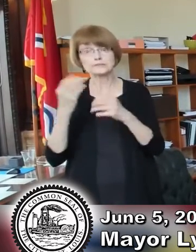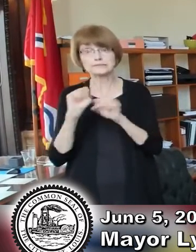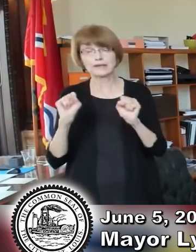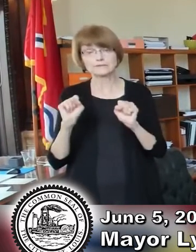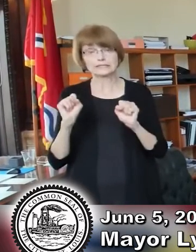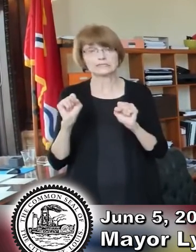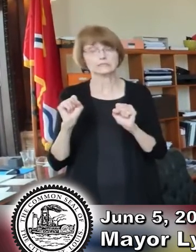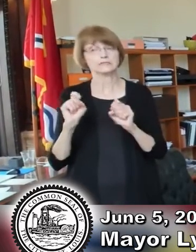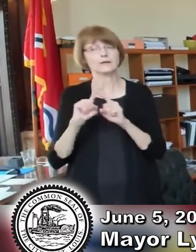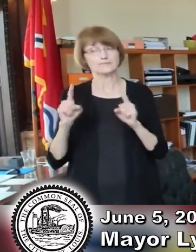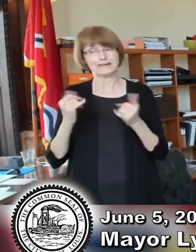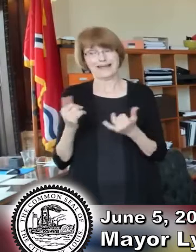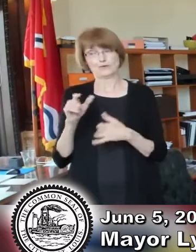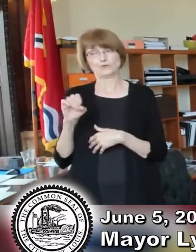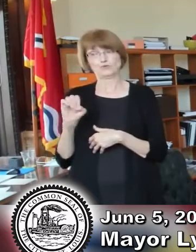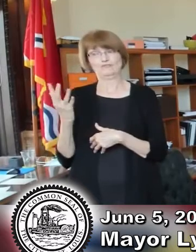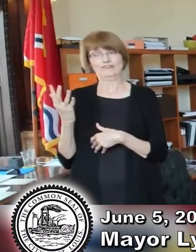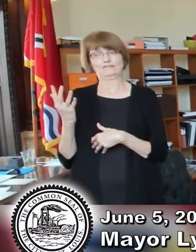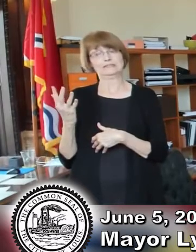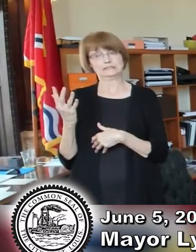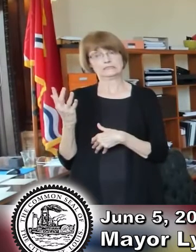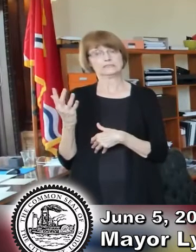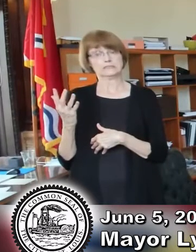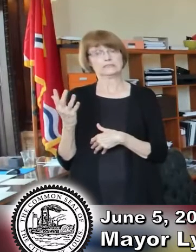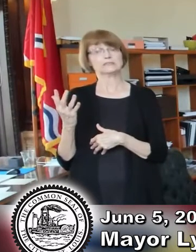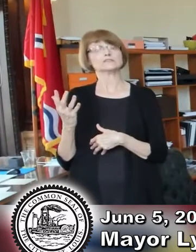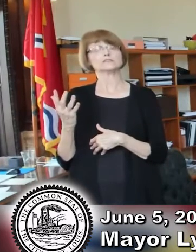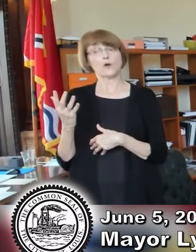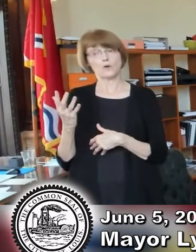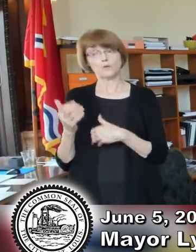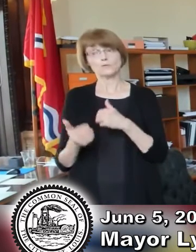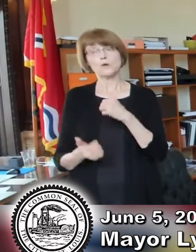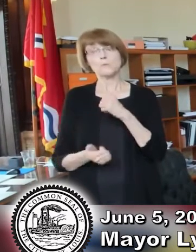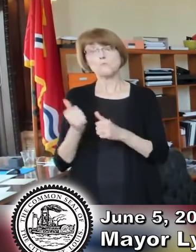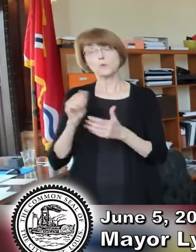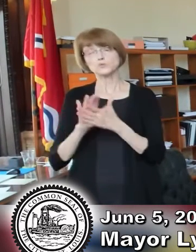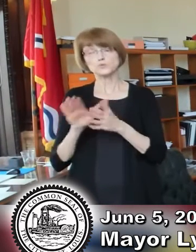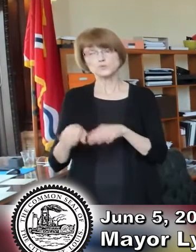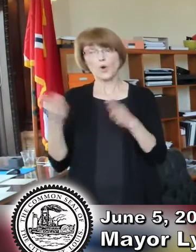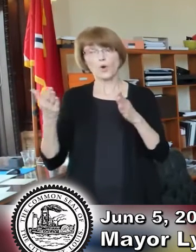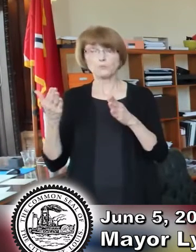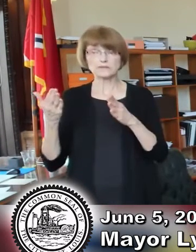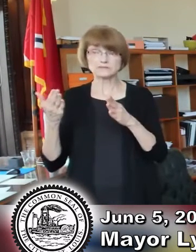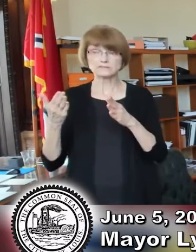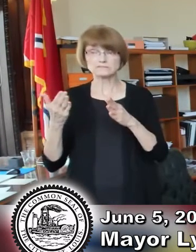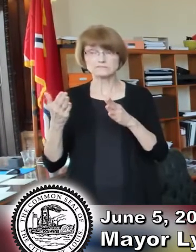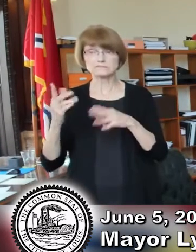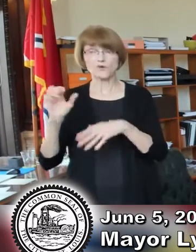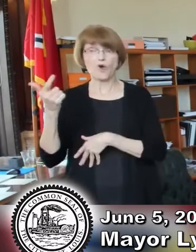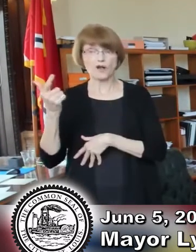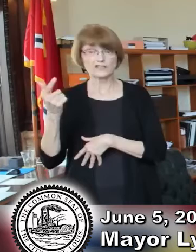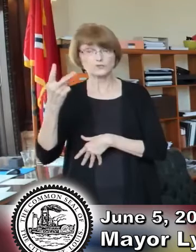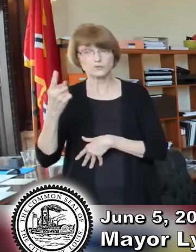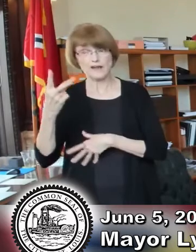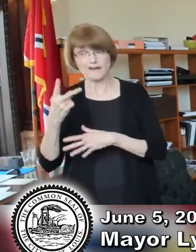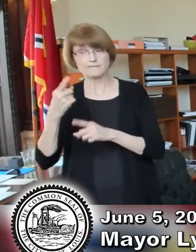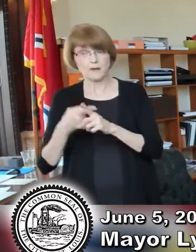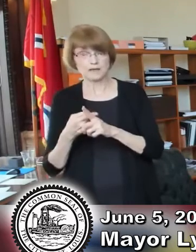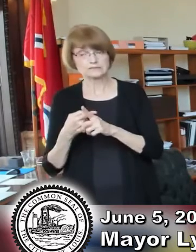And so we've got 2.5 months until most schools would be reopening.